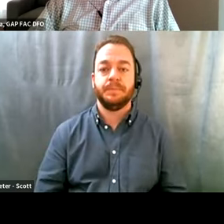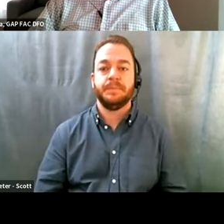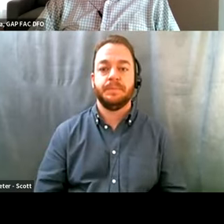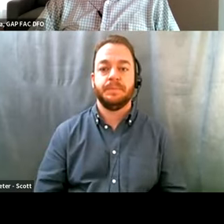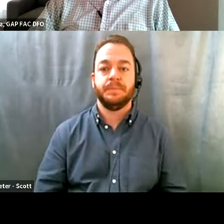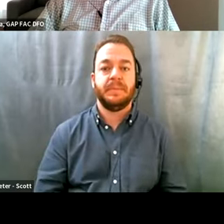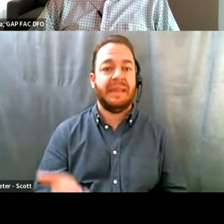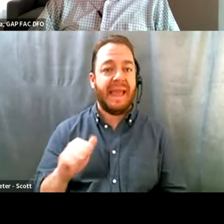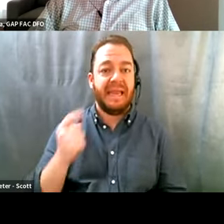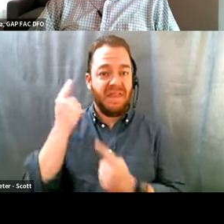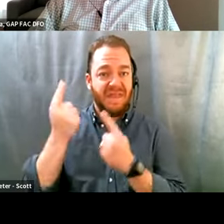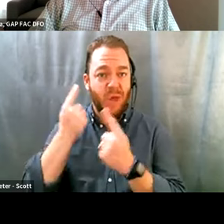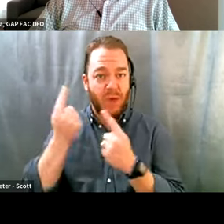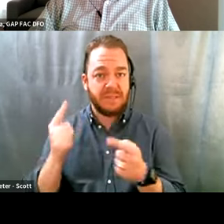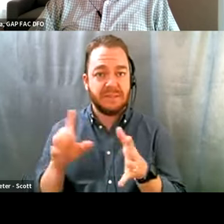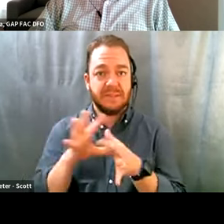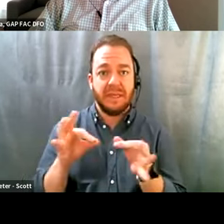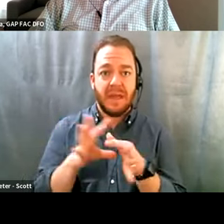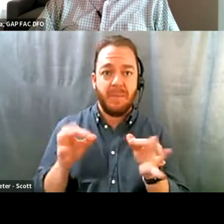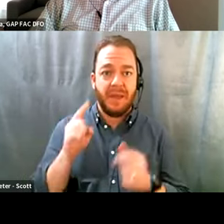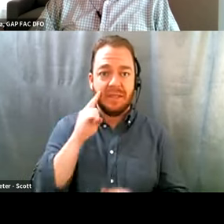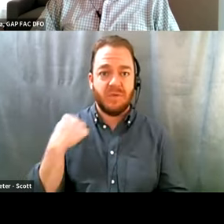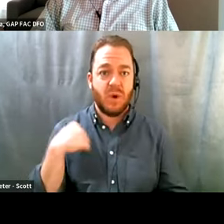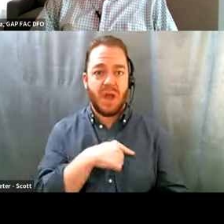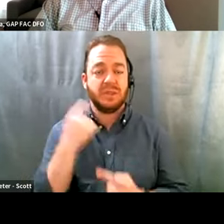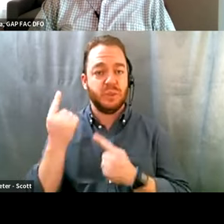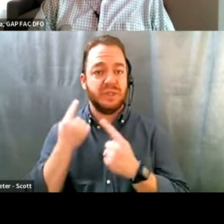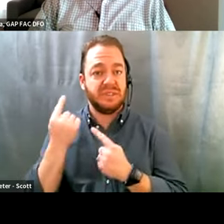Any thoughts or comments or things for us to consider here?